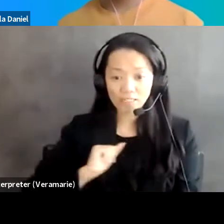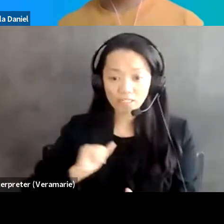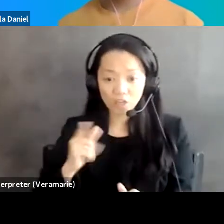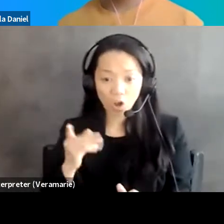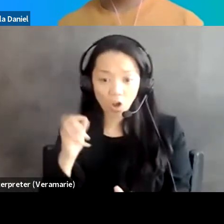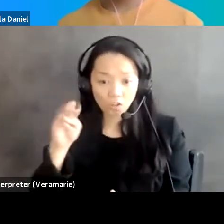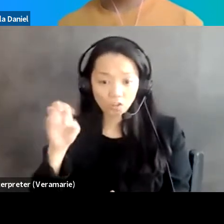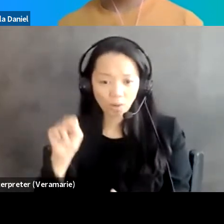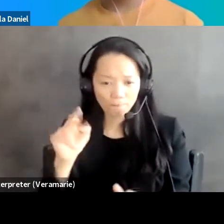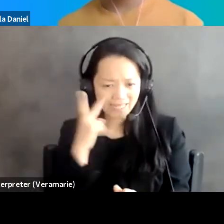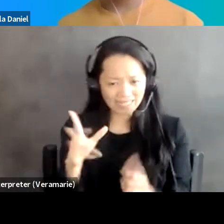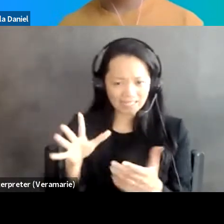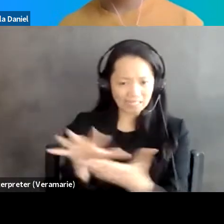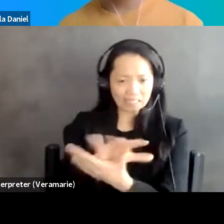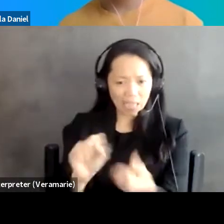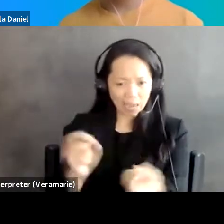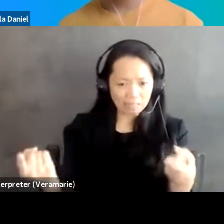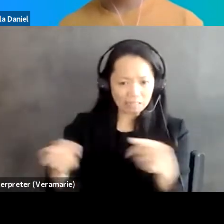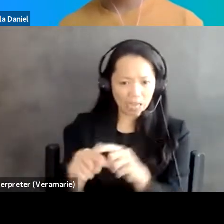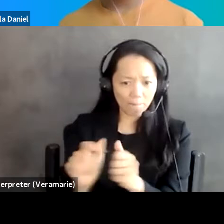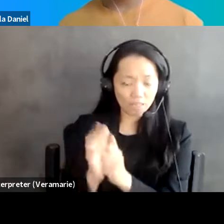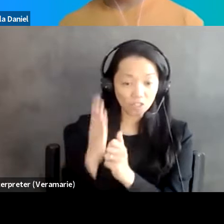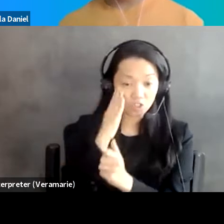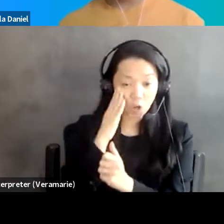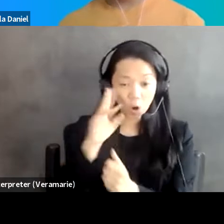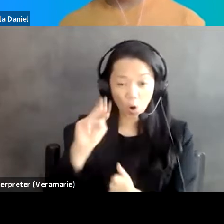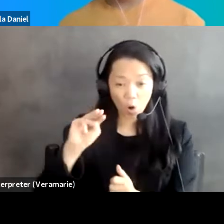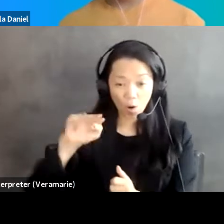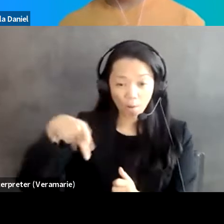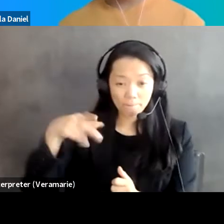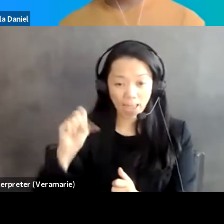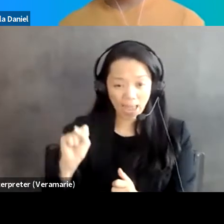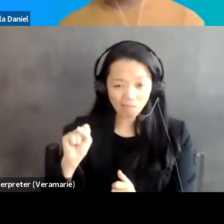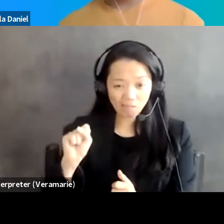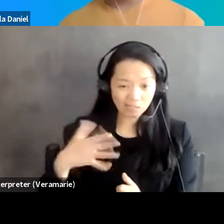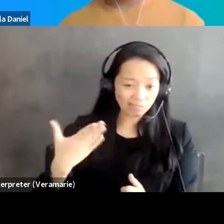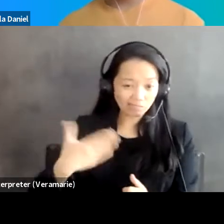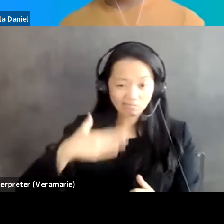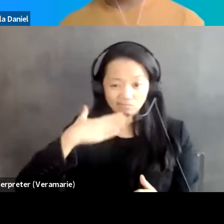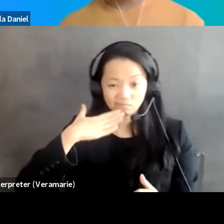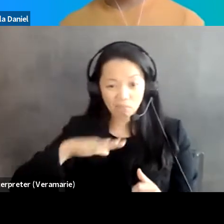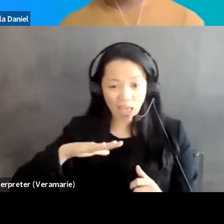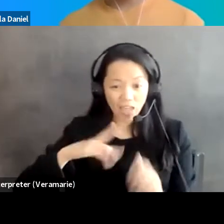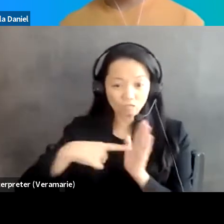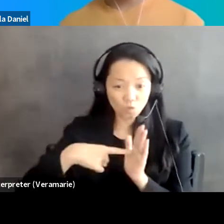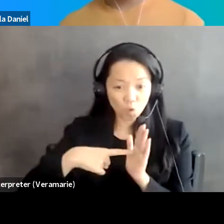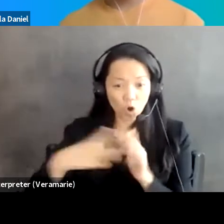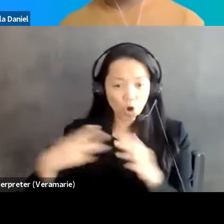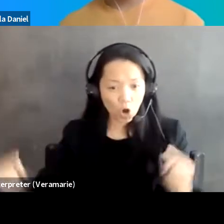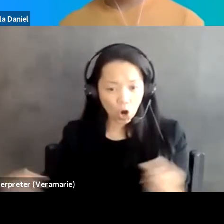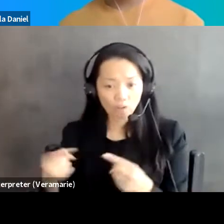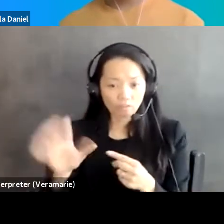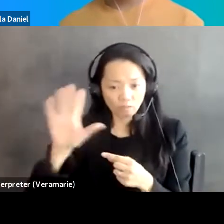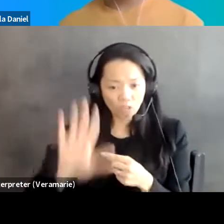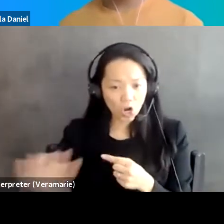have seen the damage done by backroom maps in past years and how that's hurt representation for